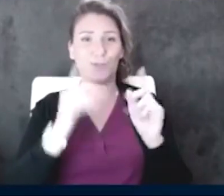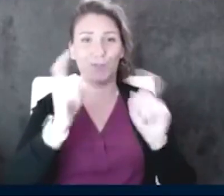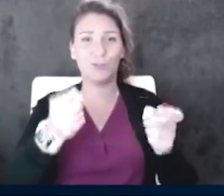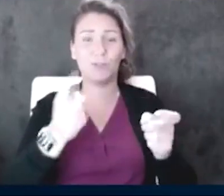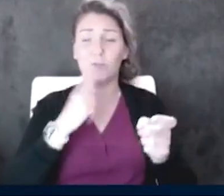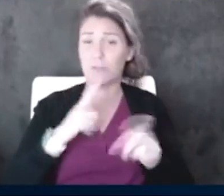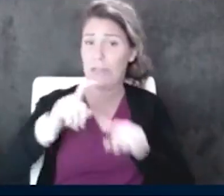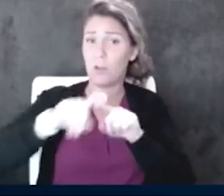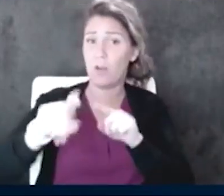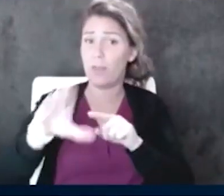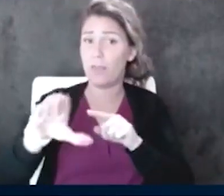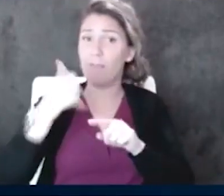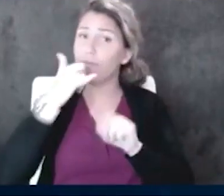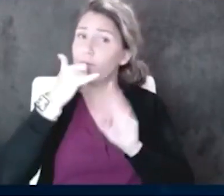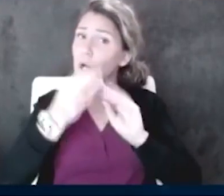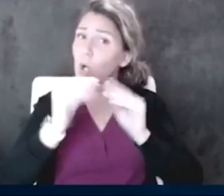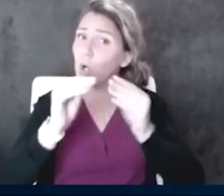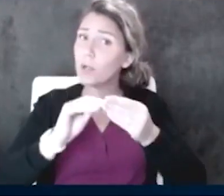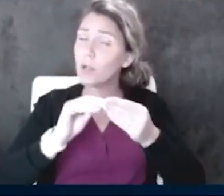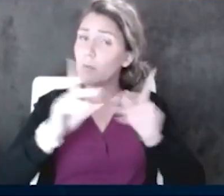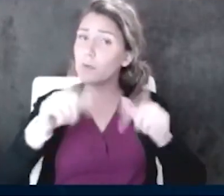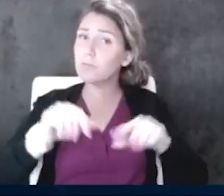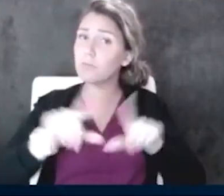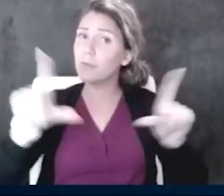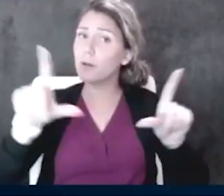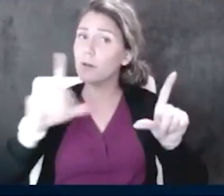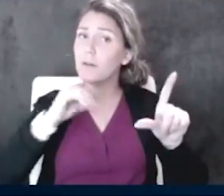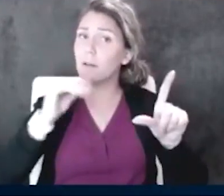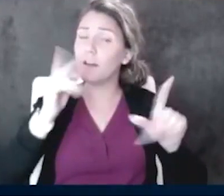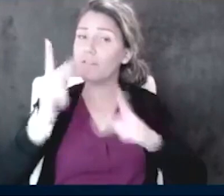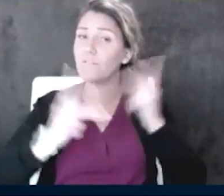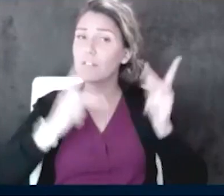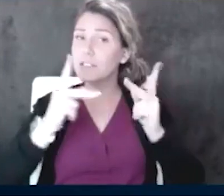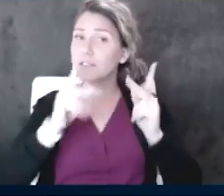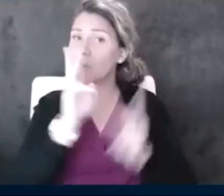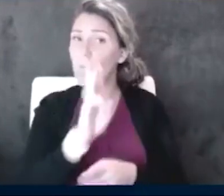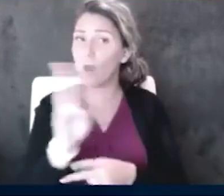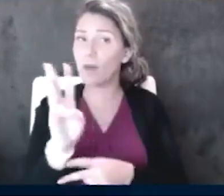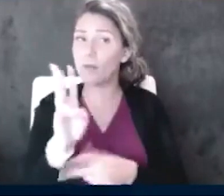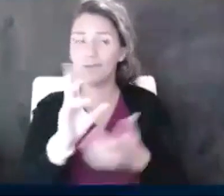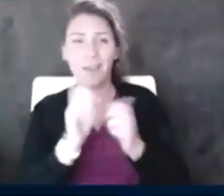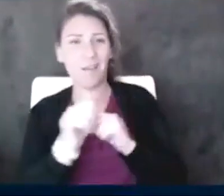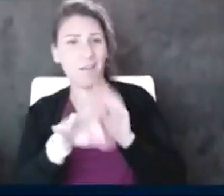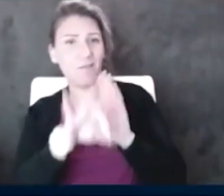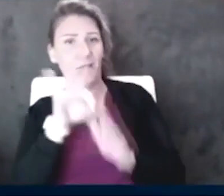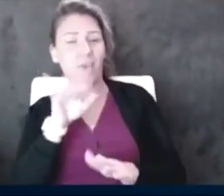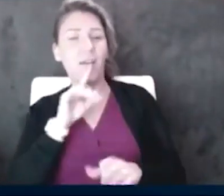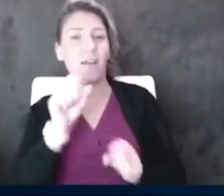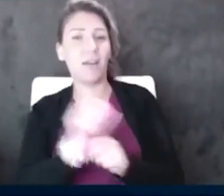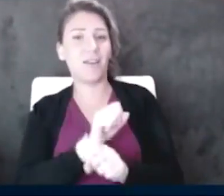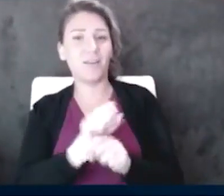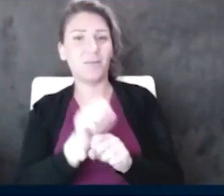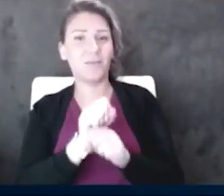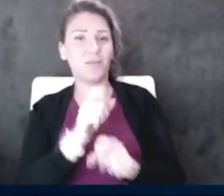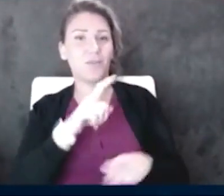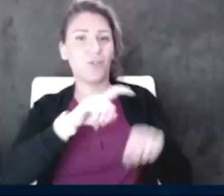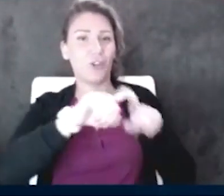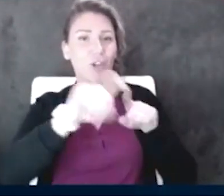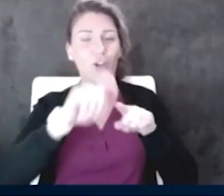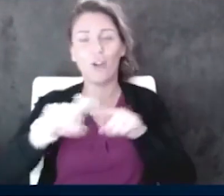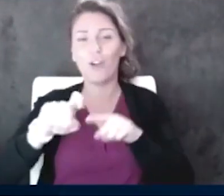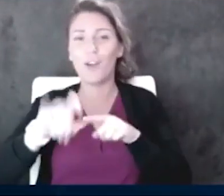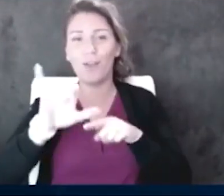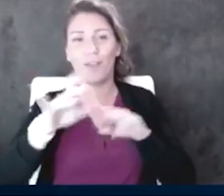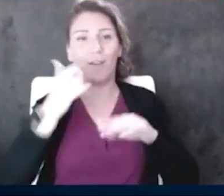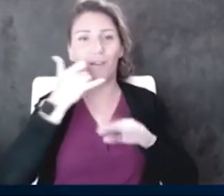up on the screen or visit the website? How do they find you? Yeah, absolutely. You can call that number, or there's a specific page